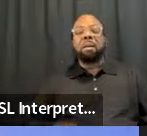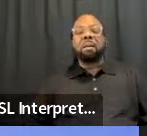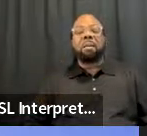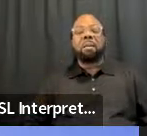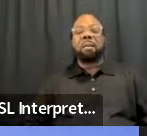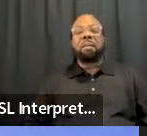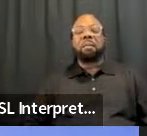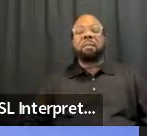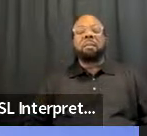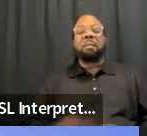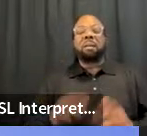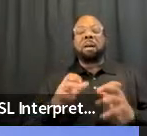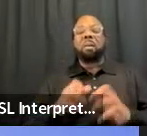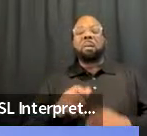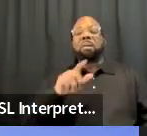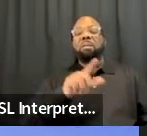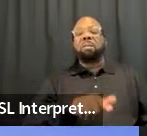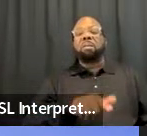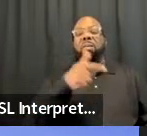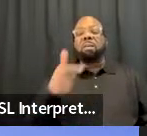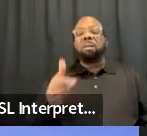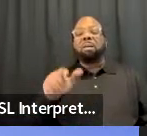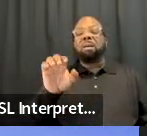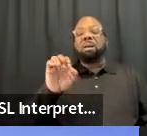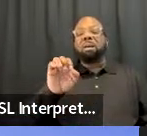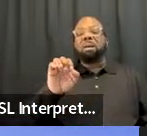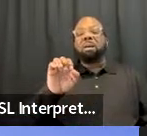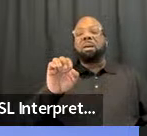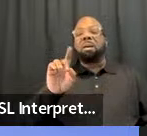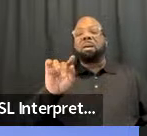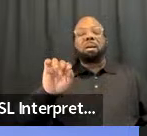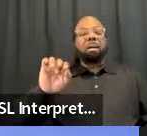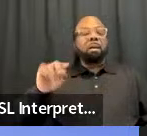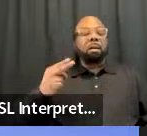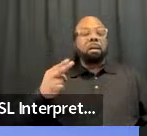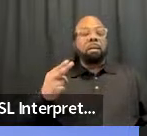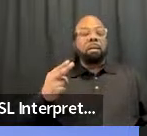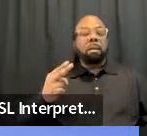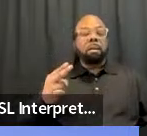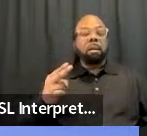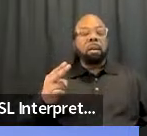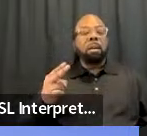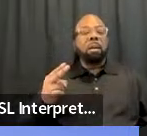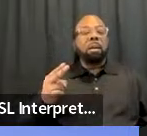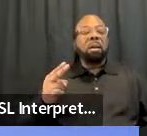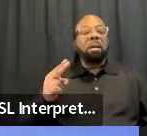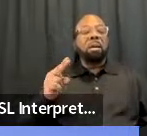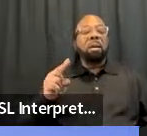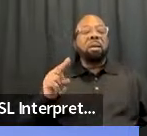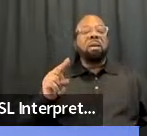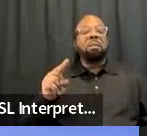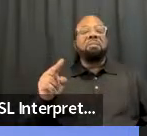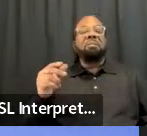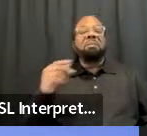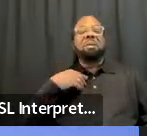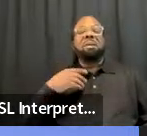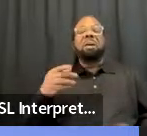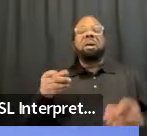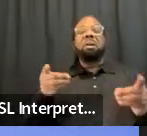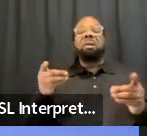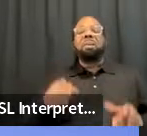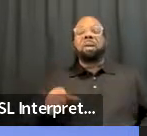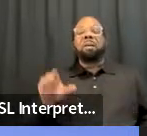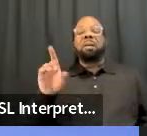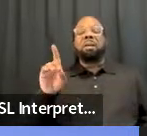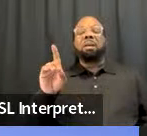Now I'd like to hand it over to Edith Sue Chen, who's the Executive Director of DCP, and is here with us tonight to offer a few words about